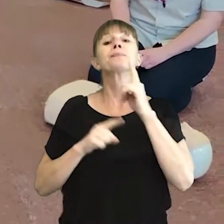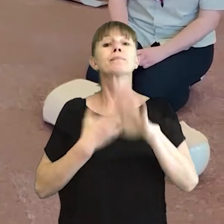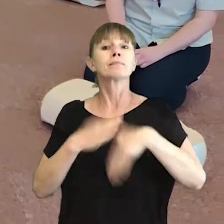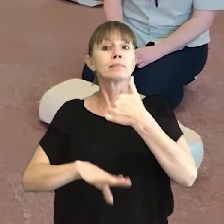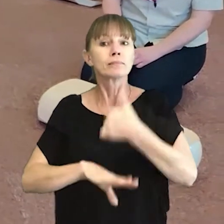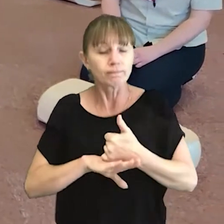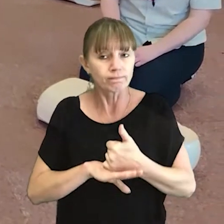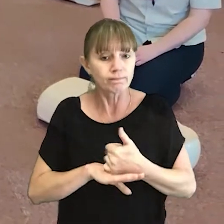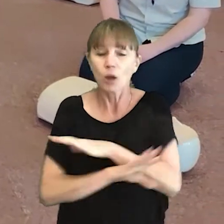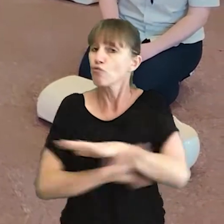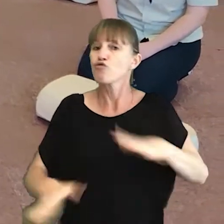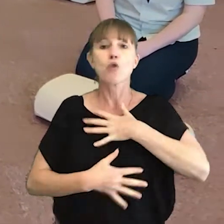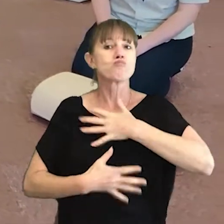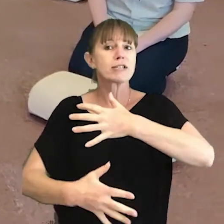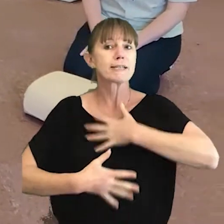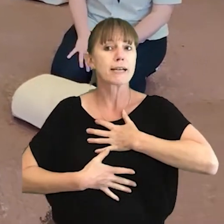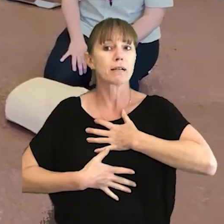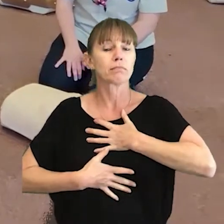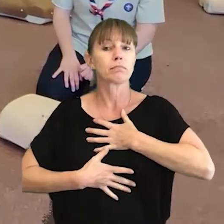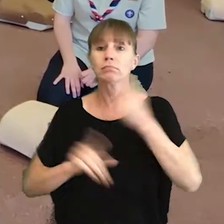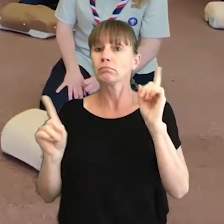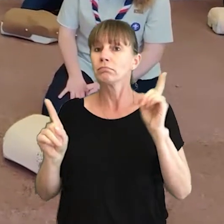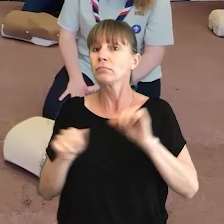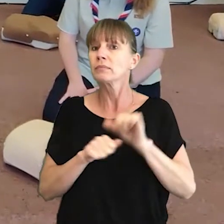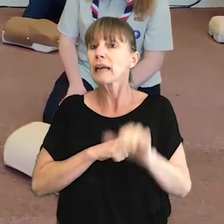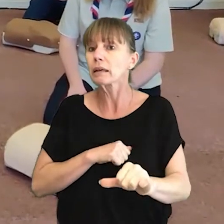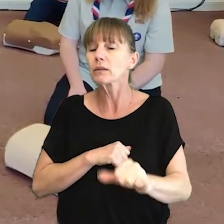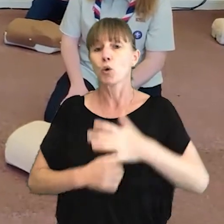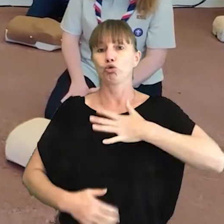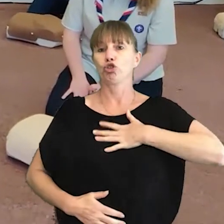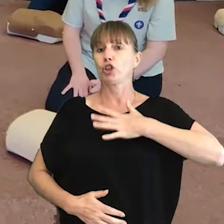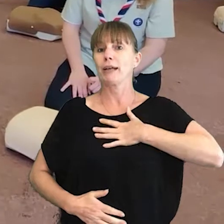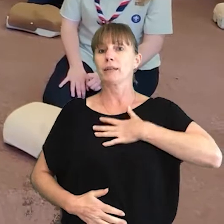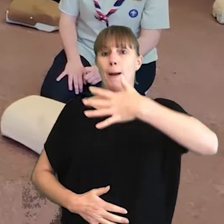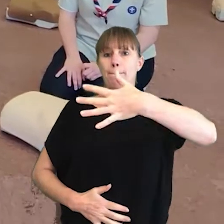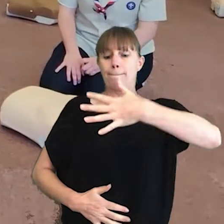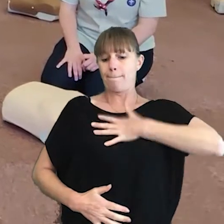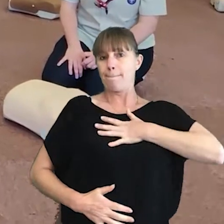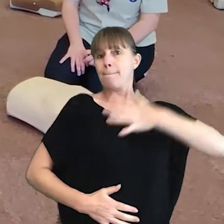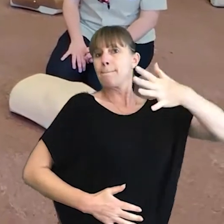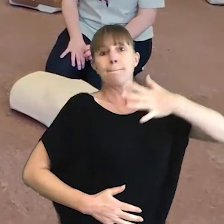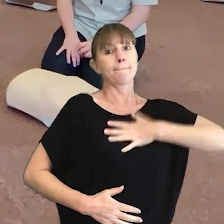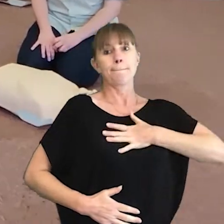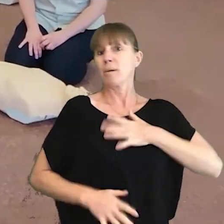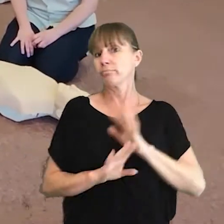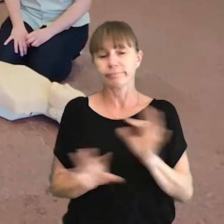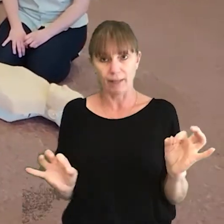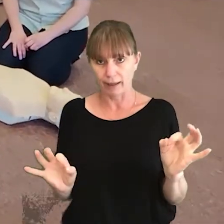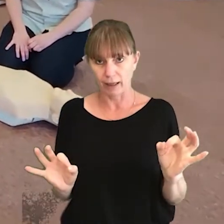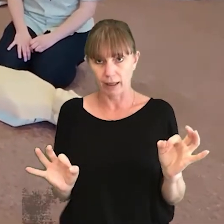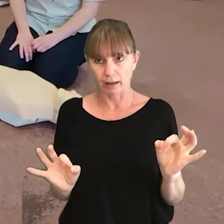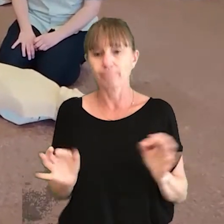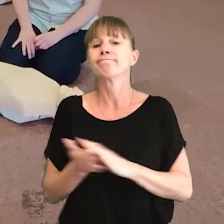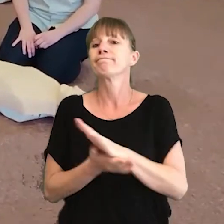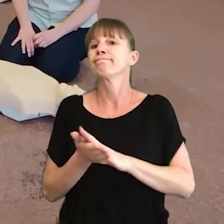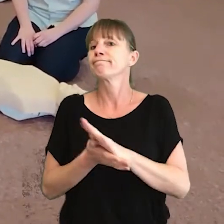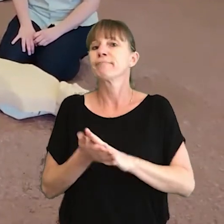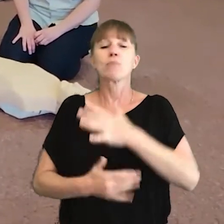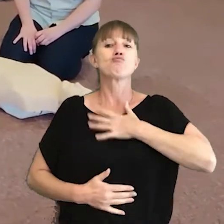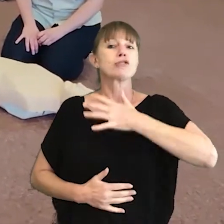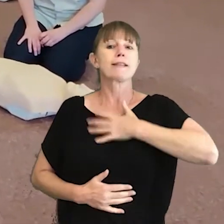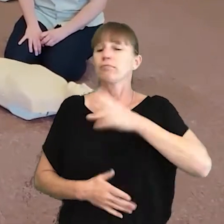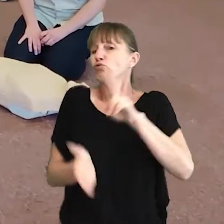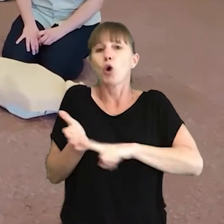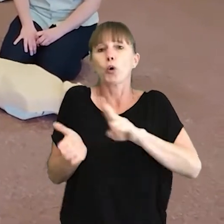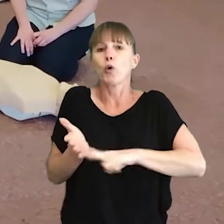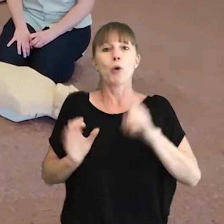there's no breathing, what do you think we need to do? So the chest is not going up as it should, so breathing is not normal